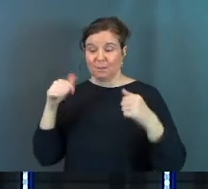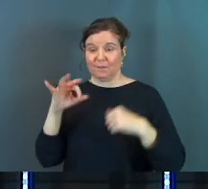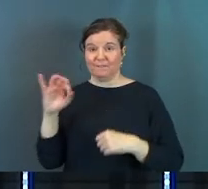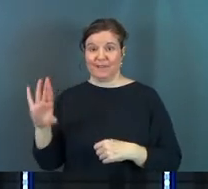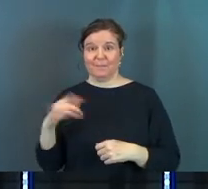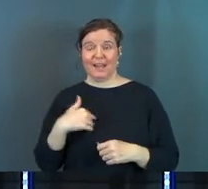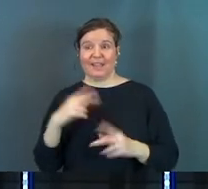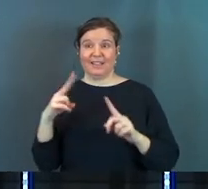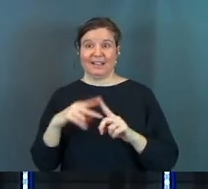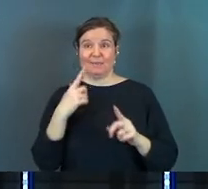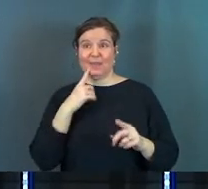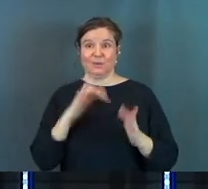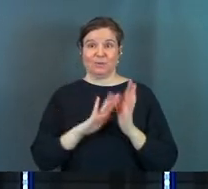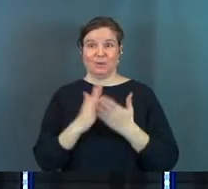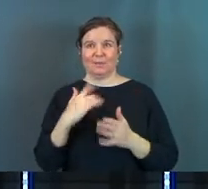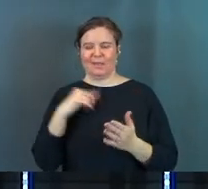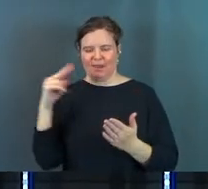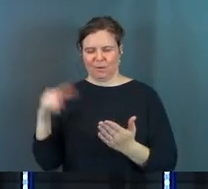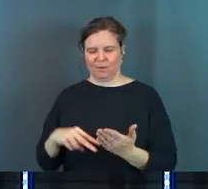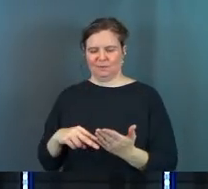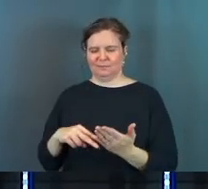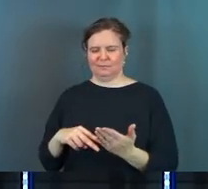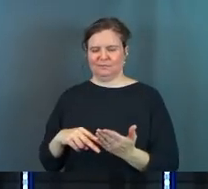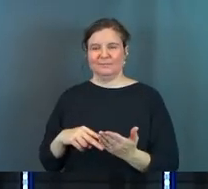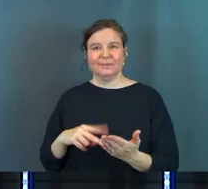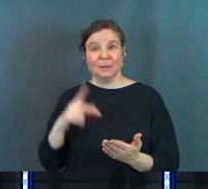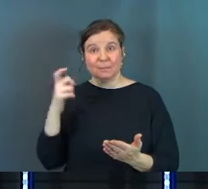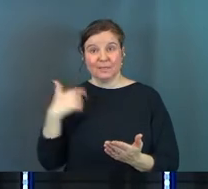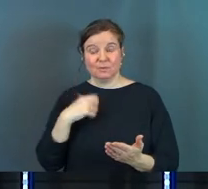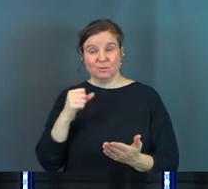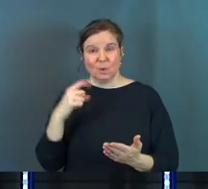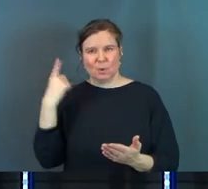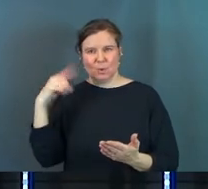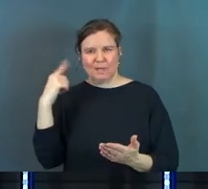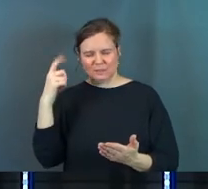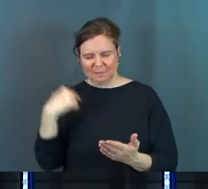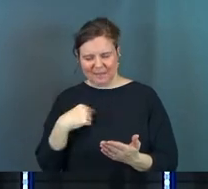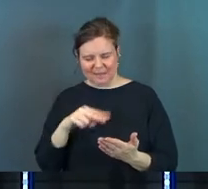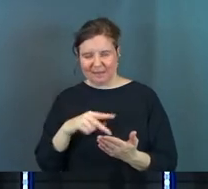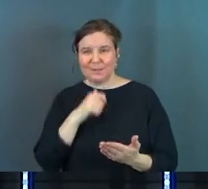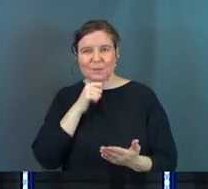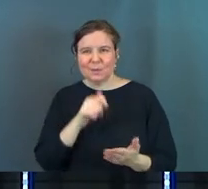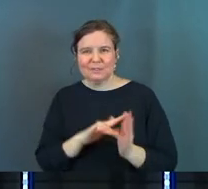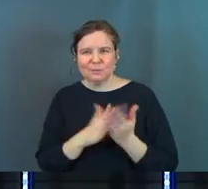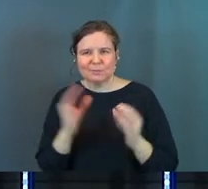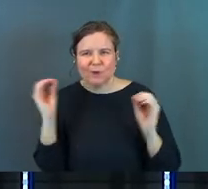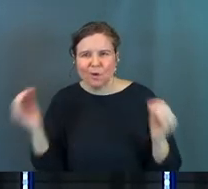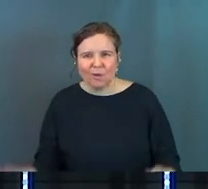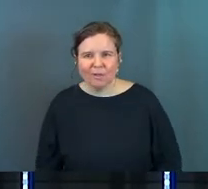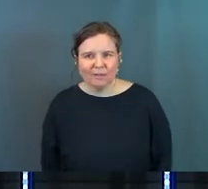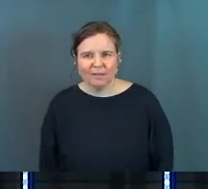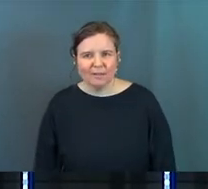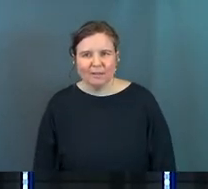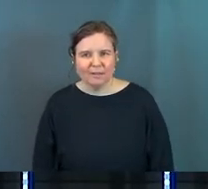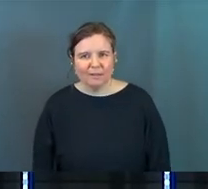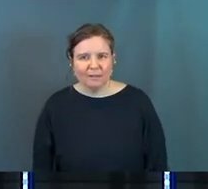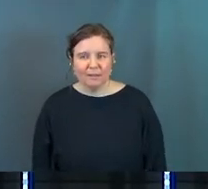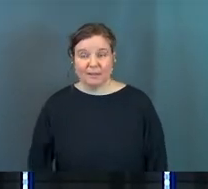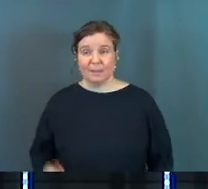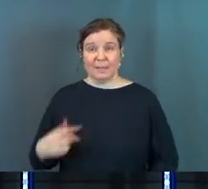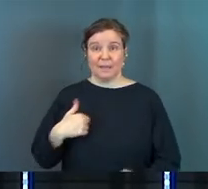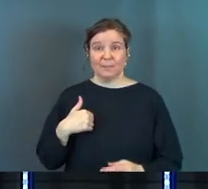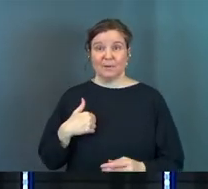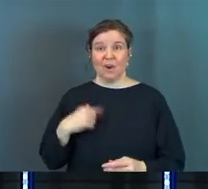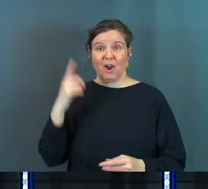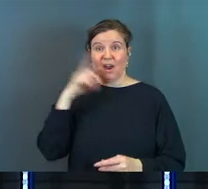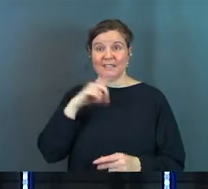on Facebook, and they claimed that it was scripture, and then I went and looked it up because it was so crazy to me, and it wasn't in scripture at all. People